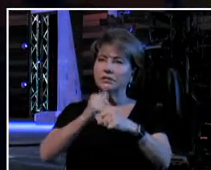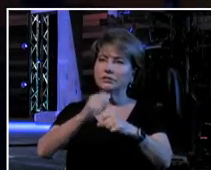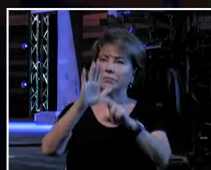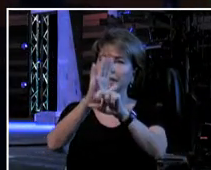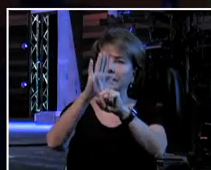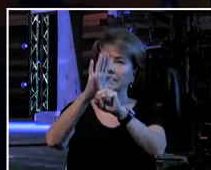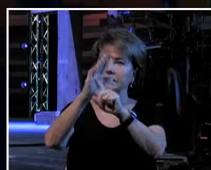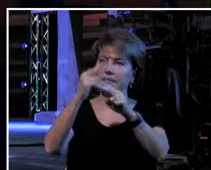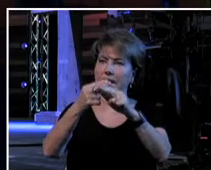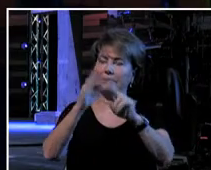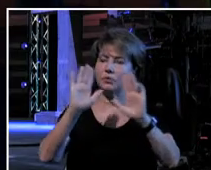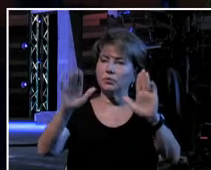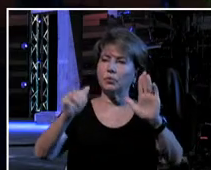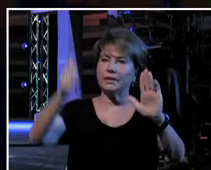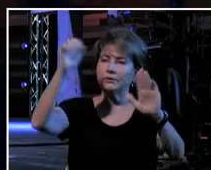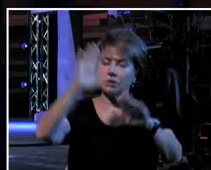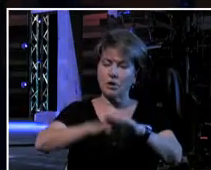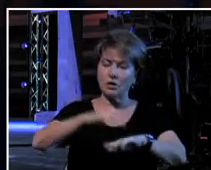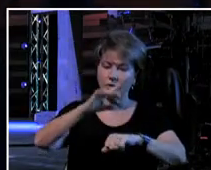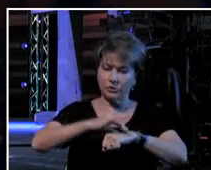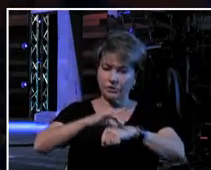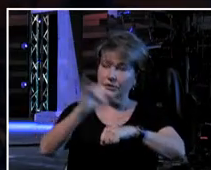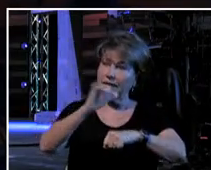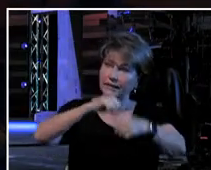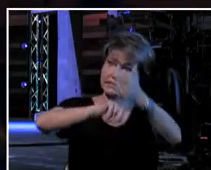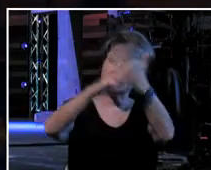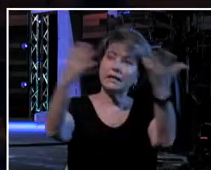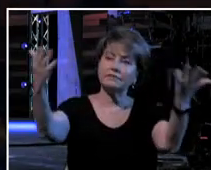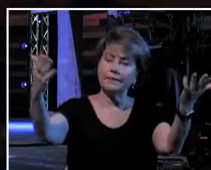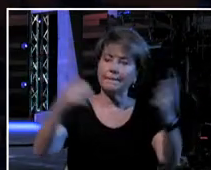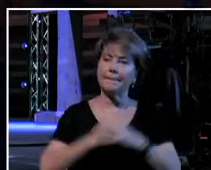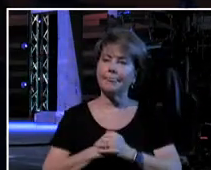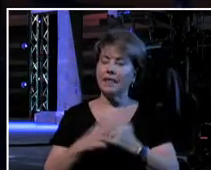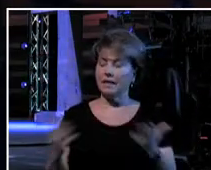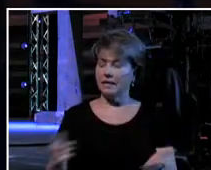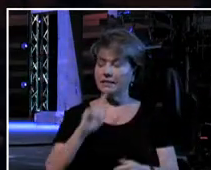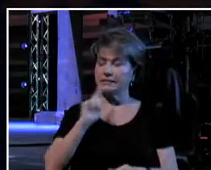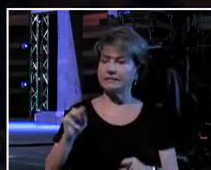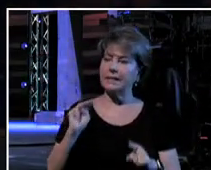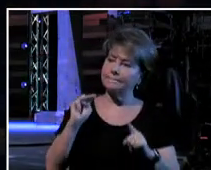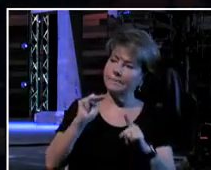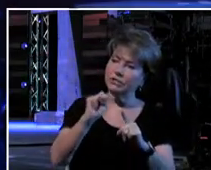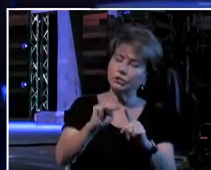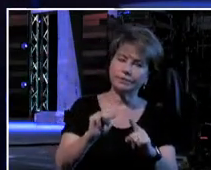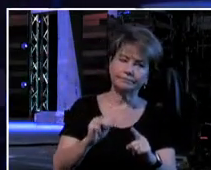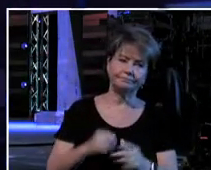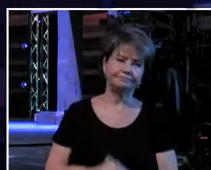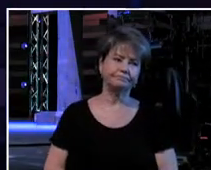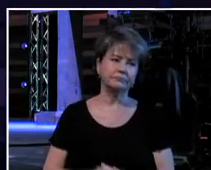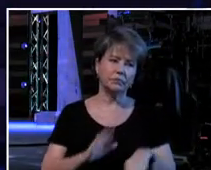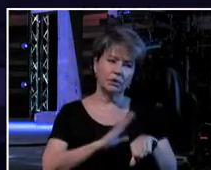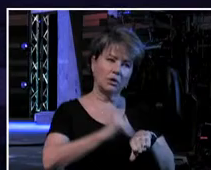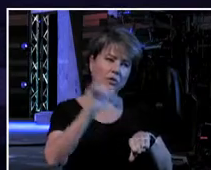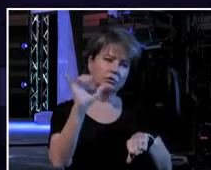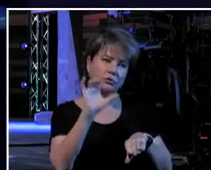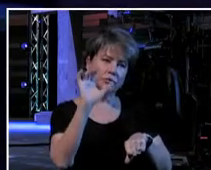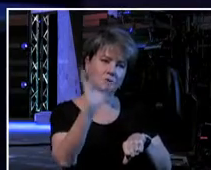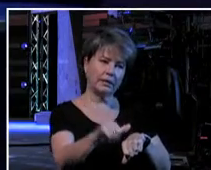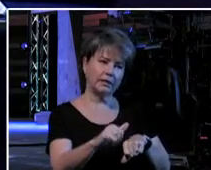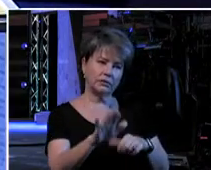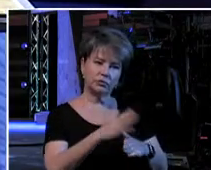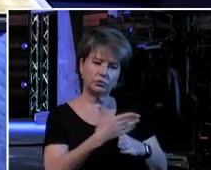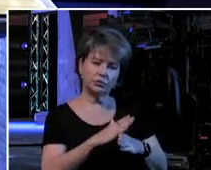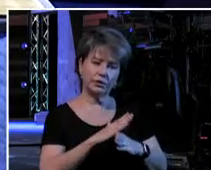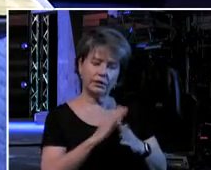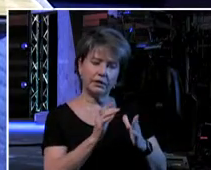name greater on earth as it is in heaven. This is that mission that we were called to. And it